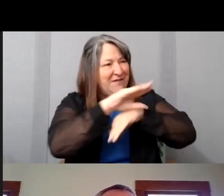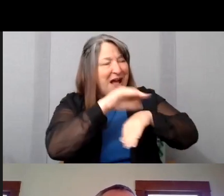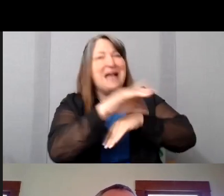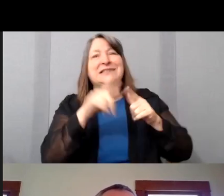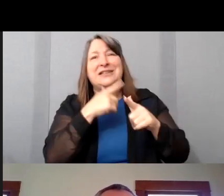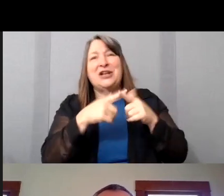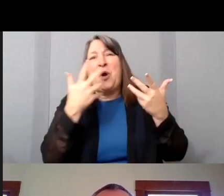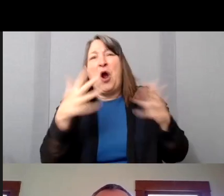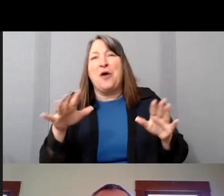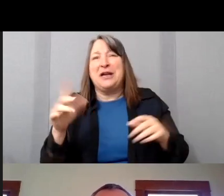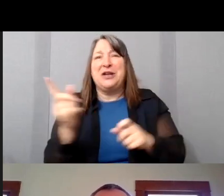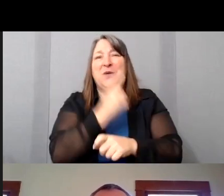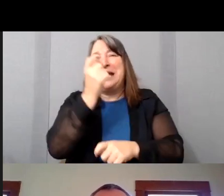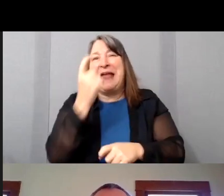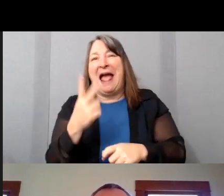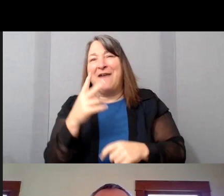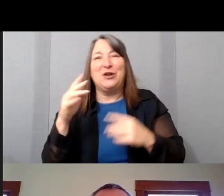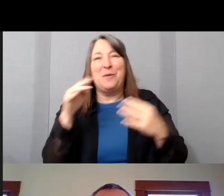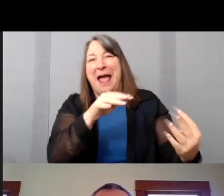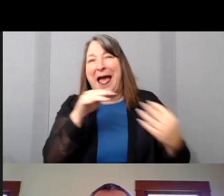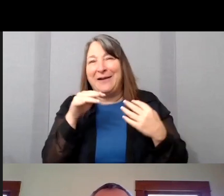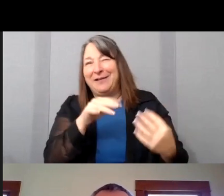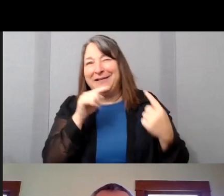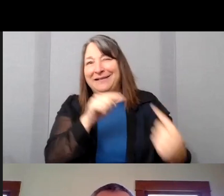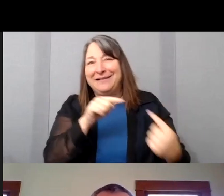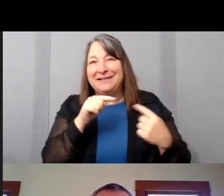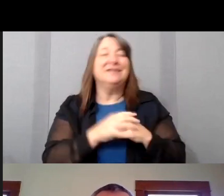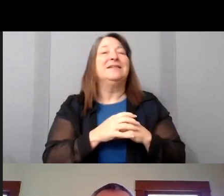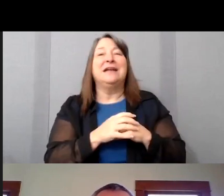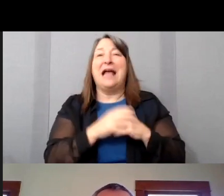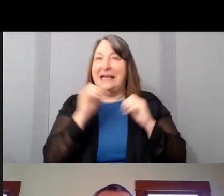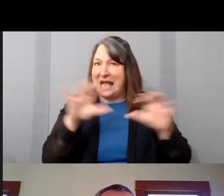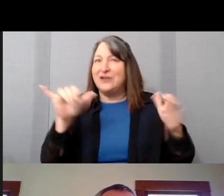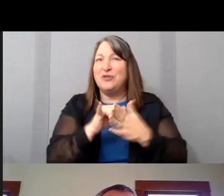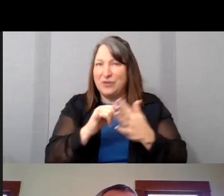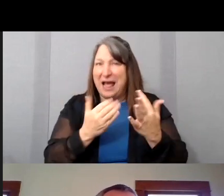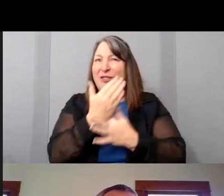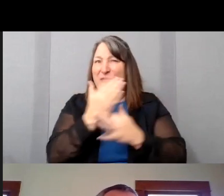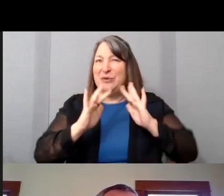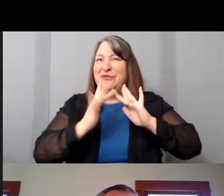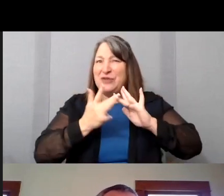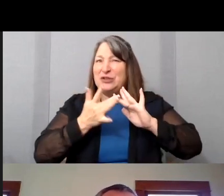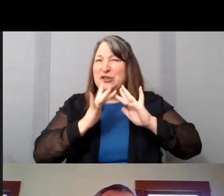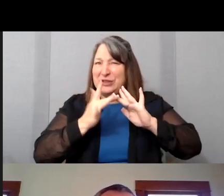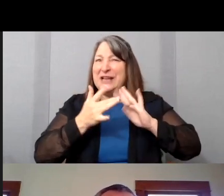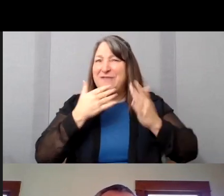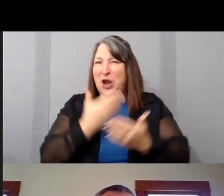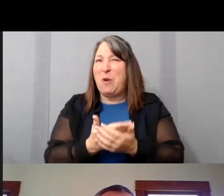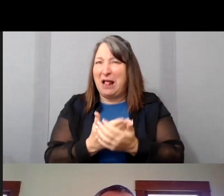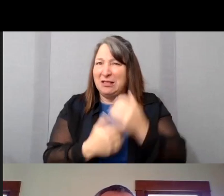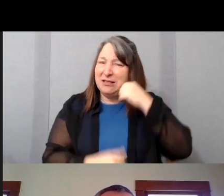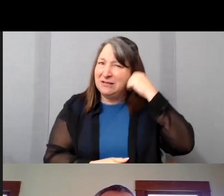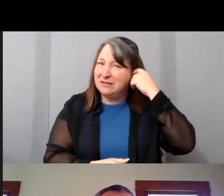there. And there was a lot of evidence that e-mentoring, you can do that virtually pretty well. Can go to the next slide,